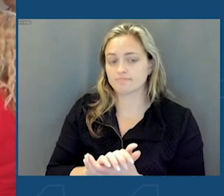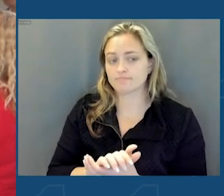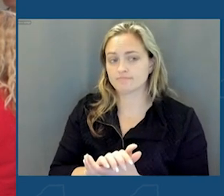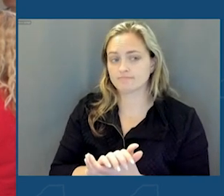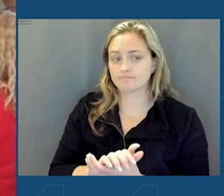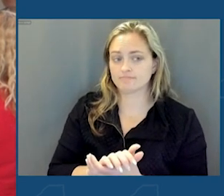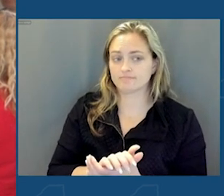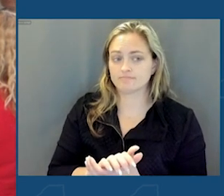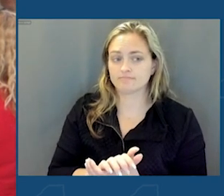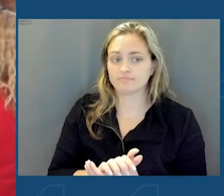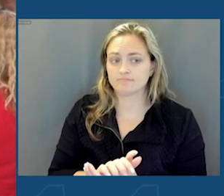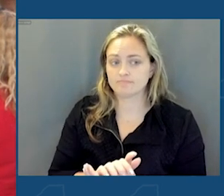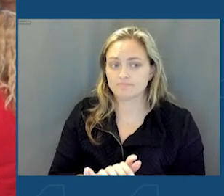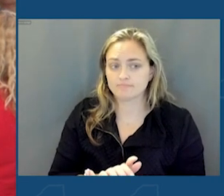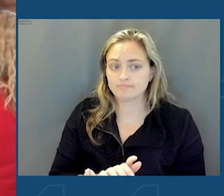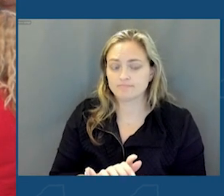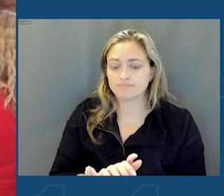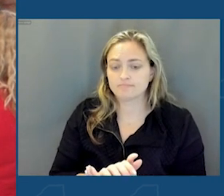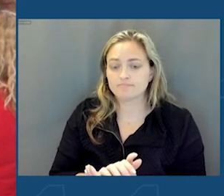believed. Through